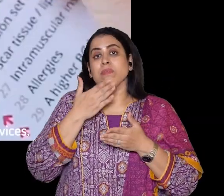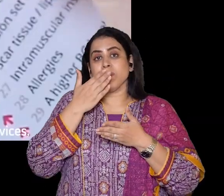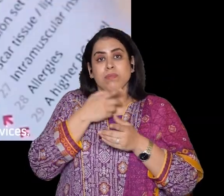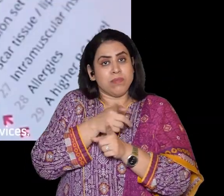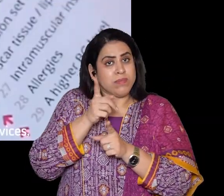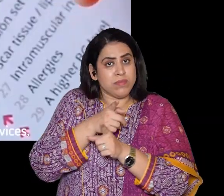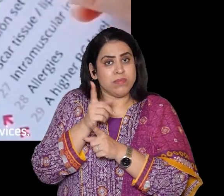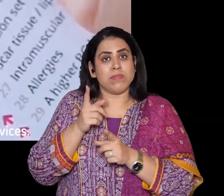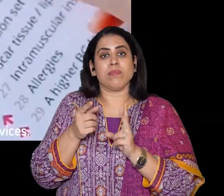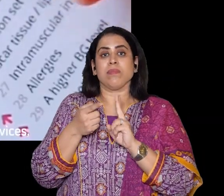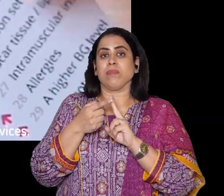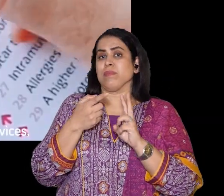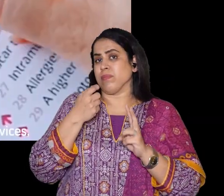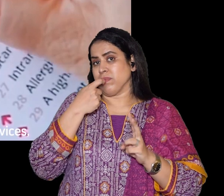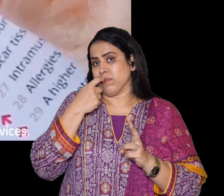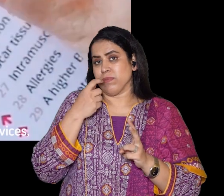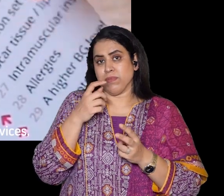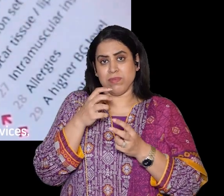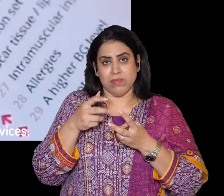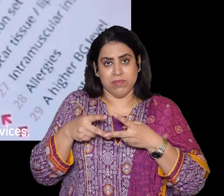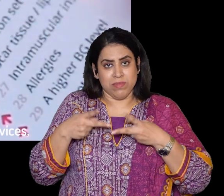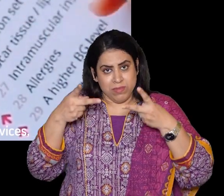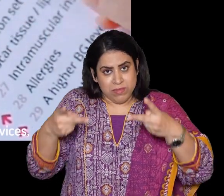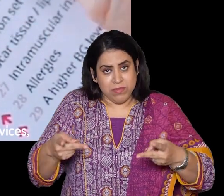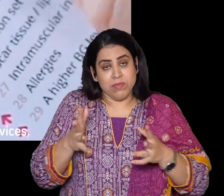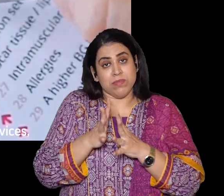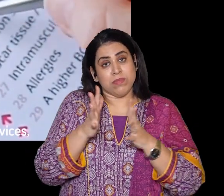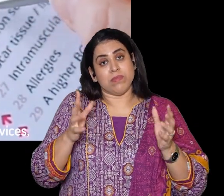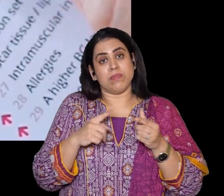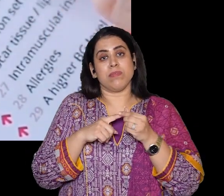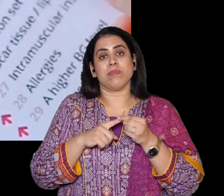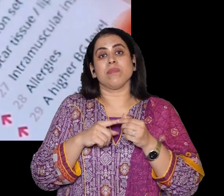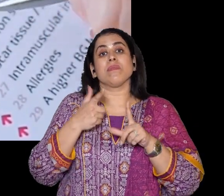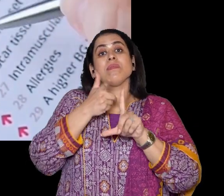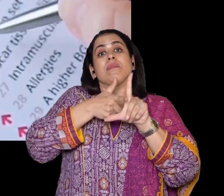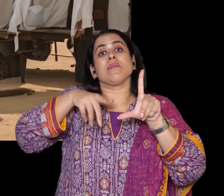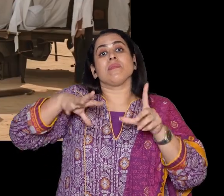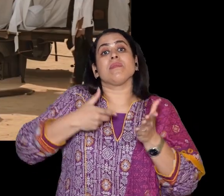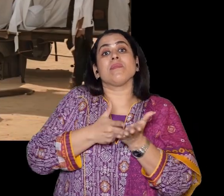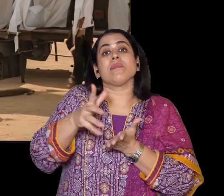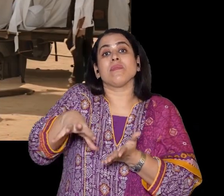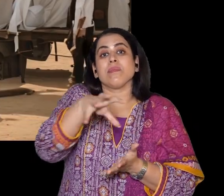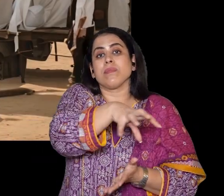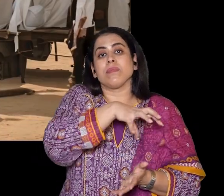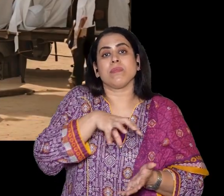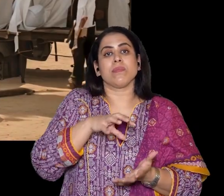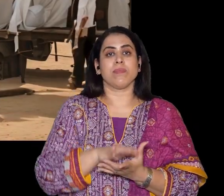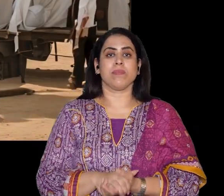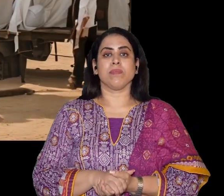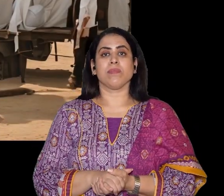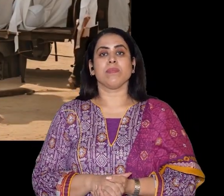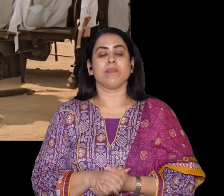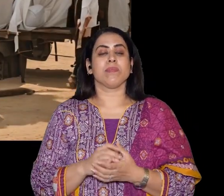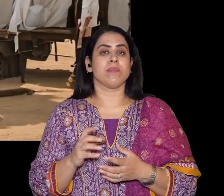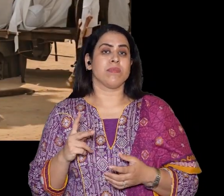tirelessly to provide education and medical services, reaching even the most remote areas.